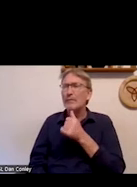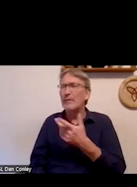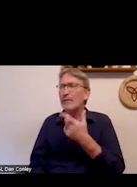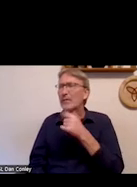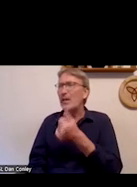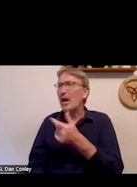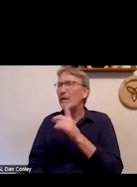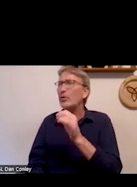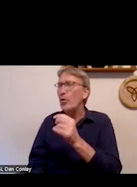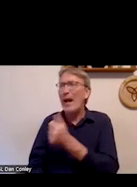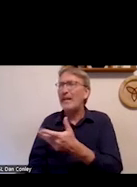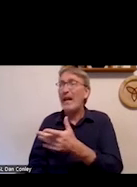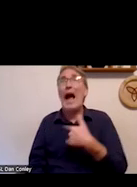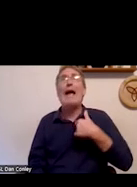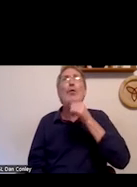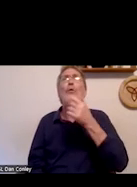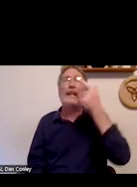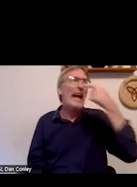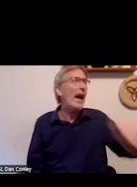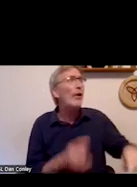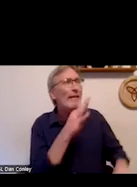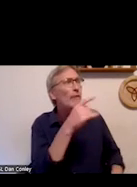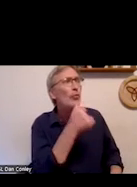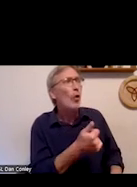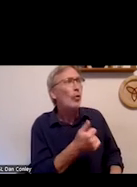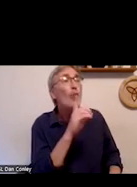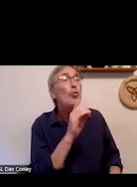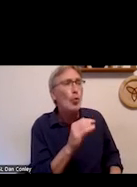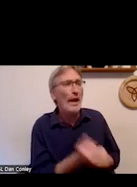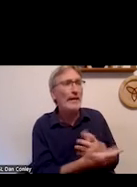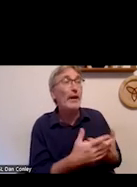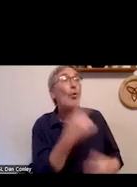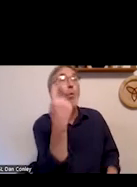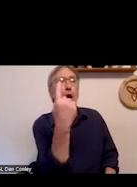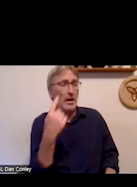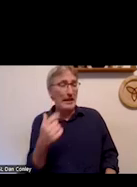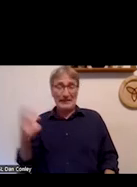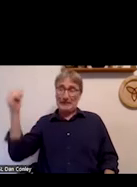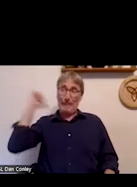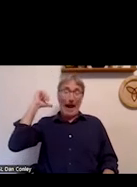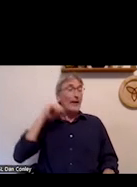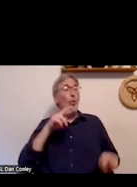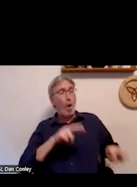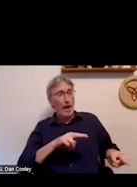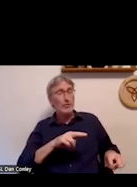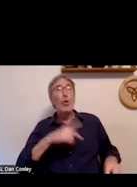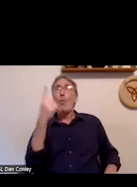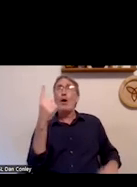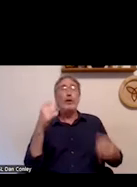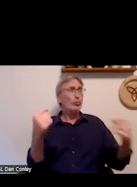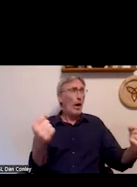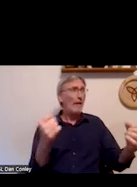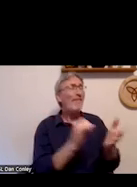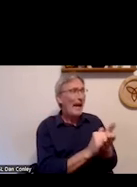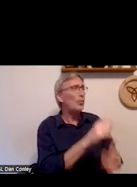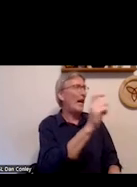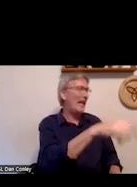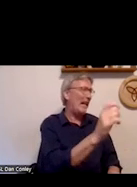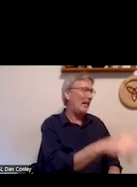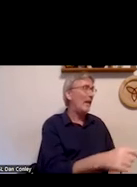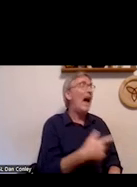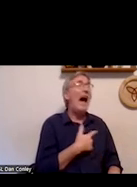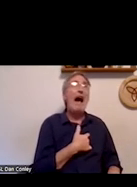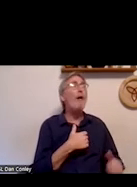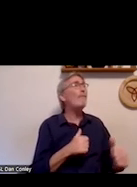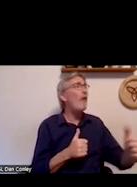I don't care if you don't do anything for him. One of you is in the back, one of you is driving. That's all that I need. I'll follow